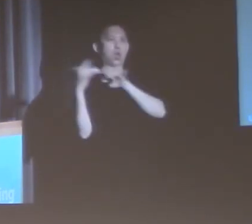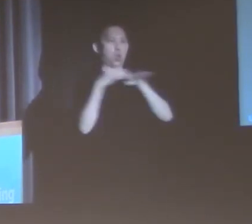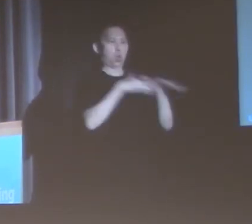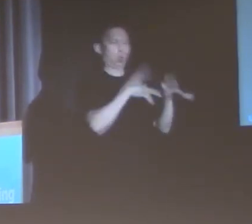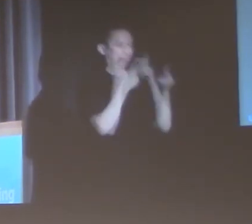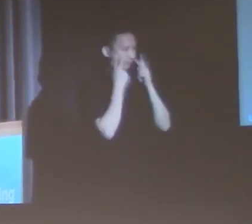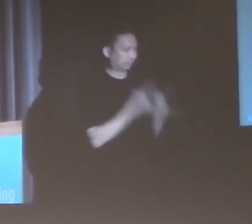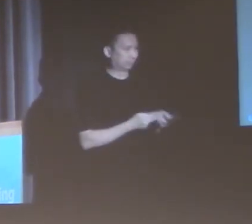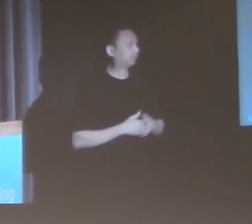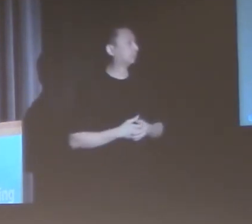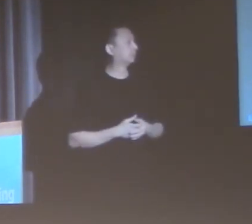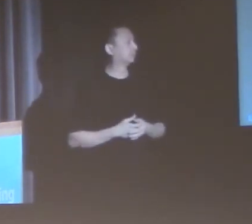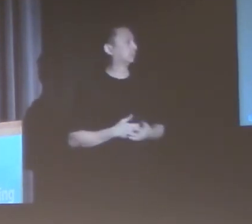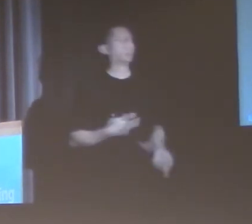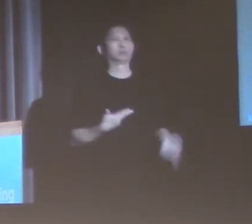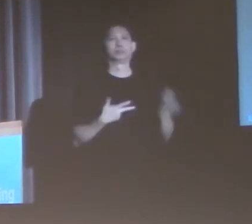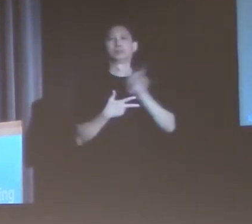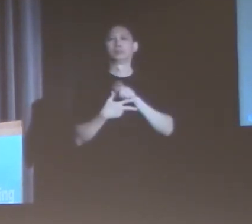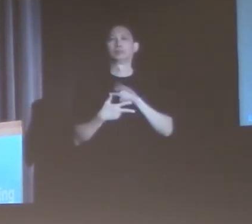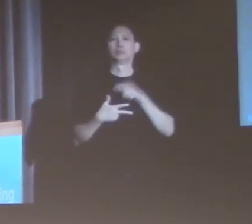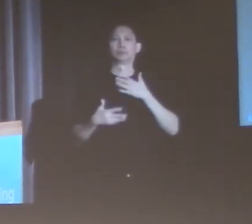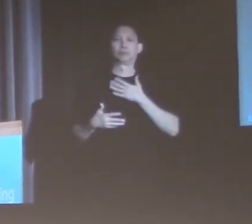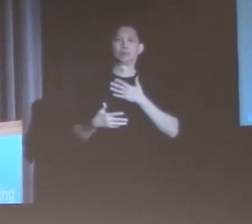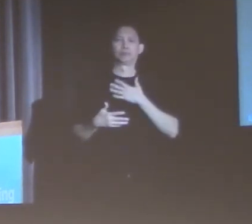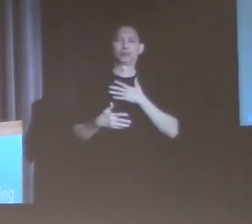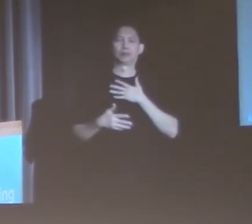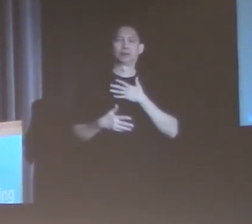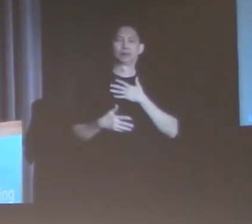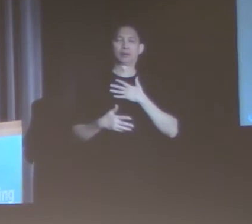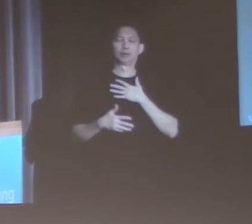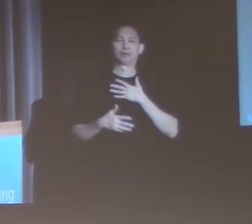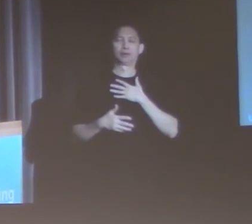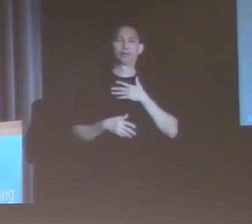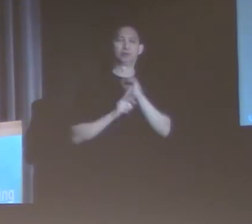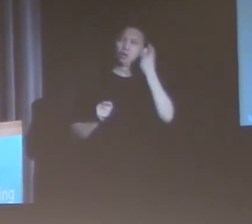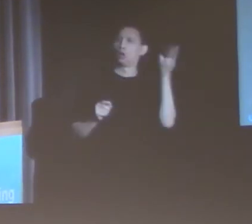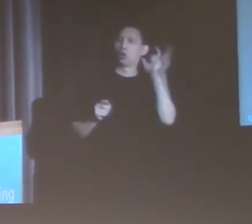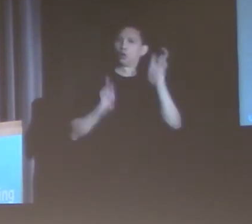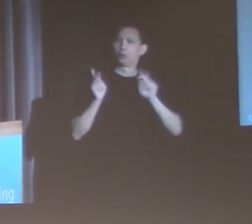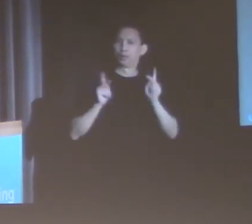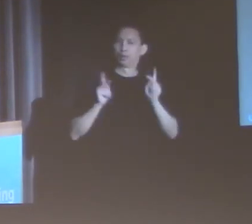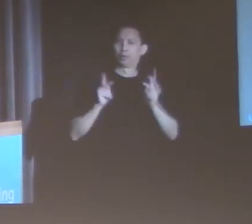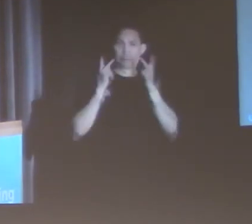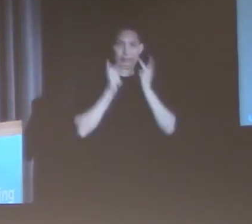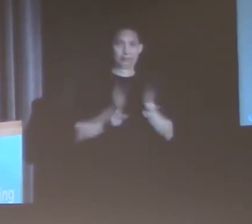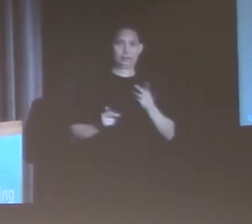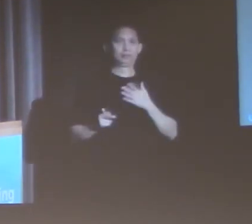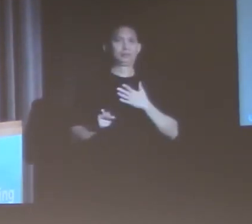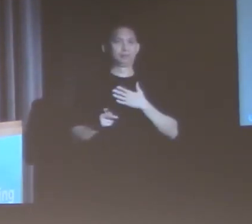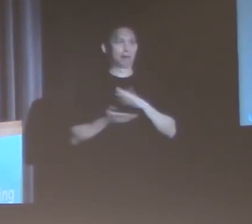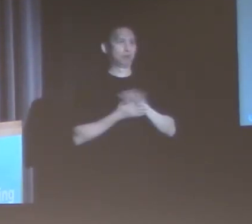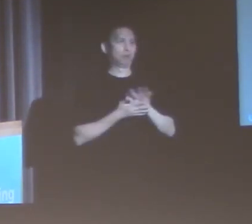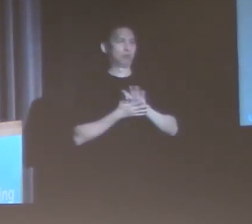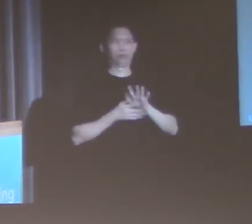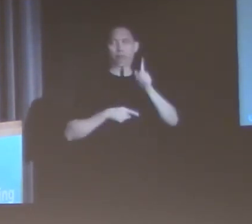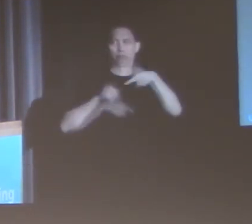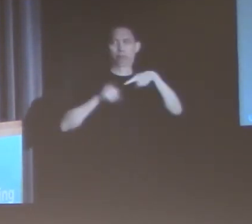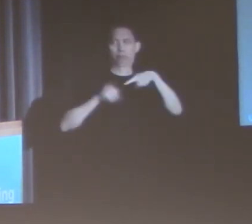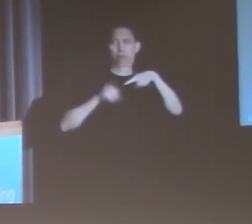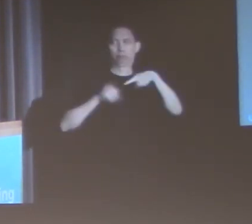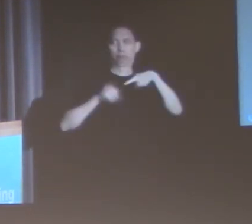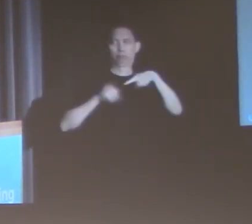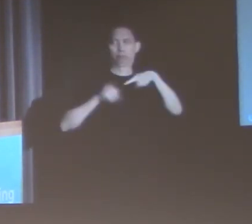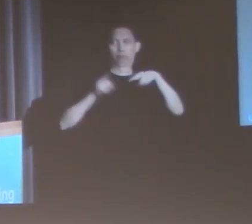So in my case, a lot of people joined the Islamic States from a lot of countries. So I think it's very